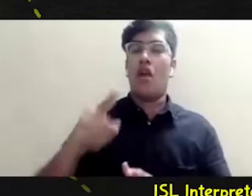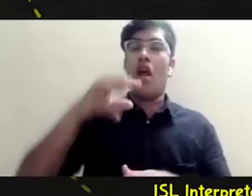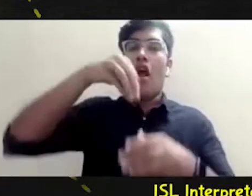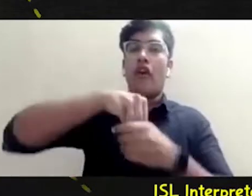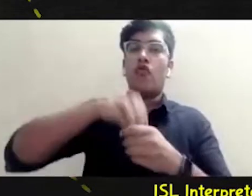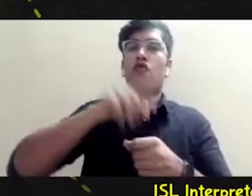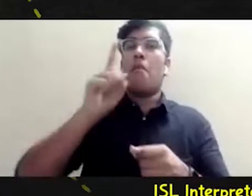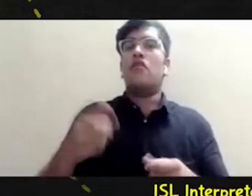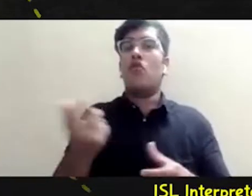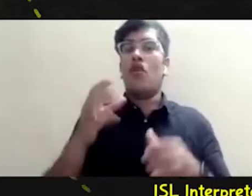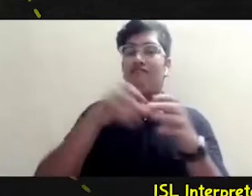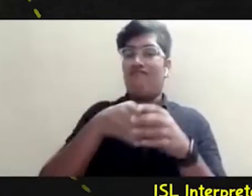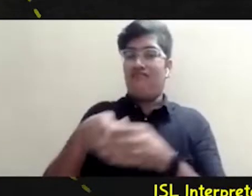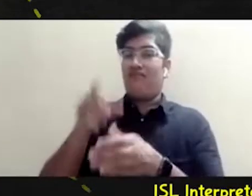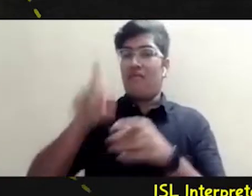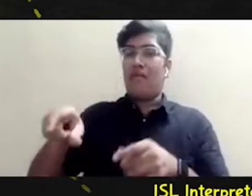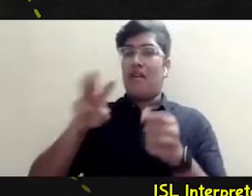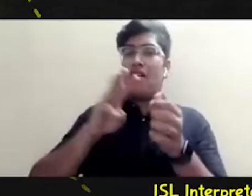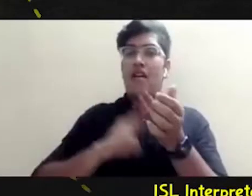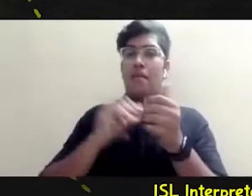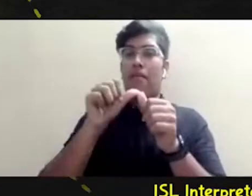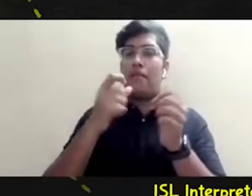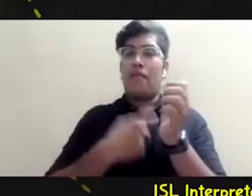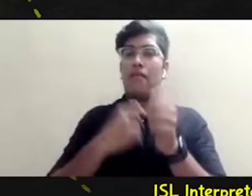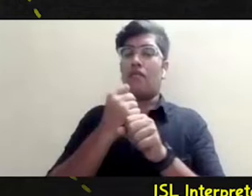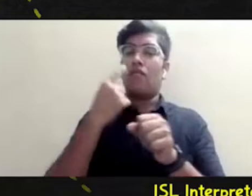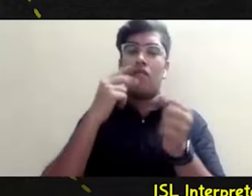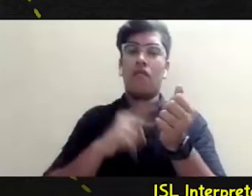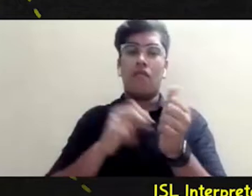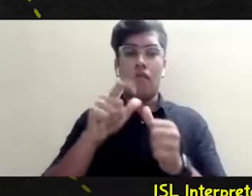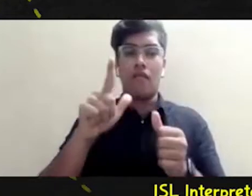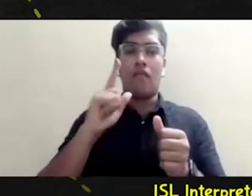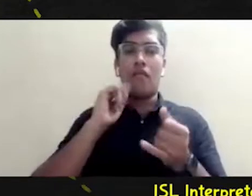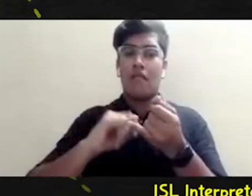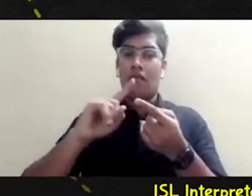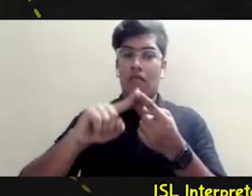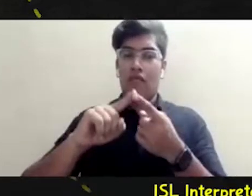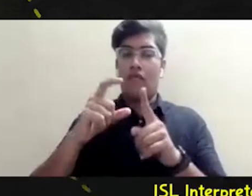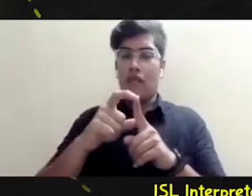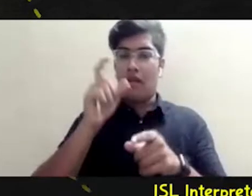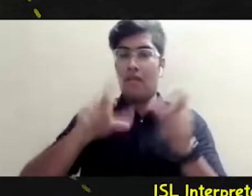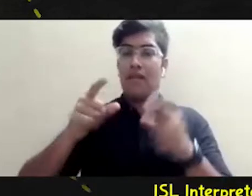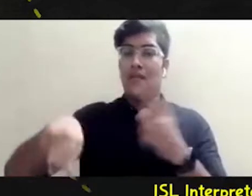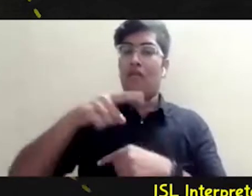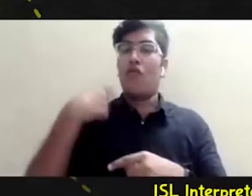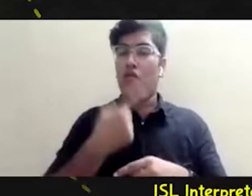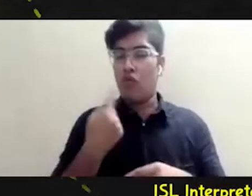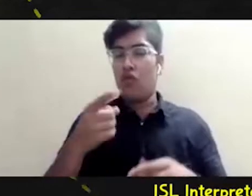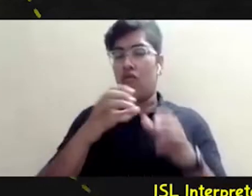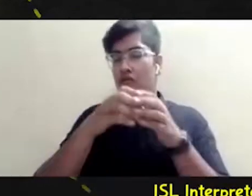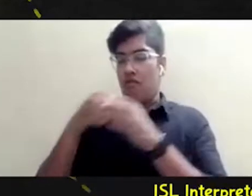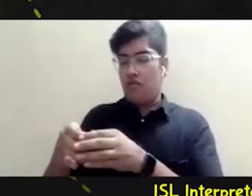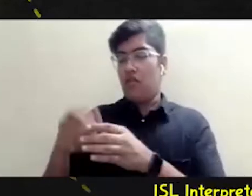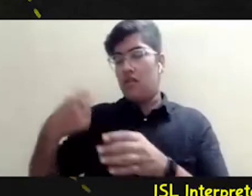think Satyendra already just asked that question about, you want to get, you know that these people are marginalized and you